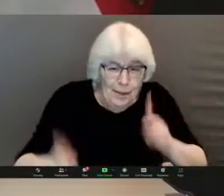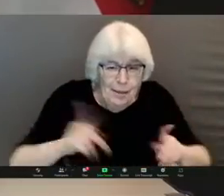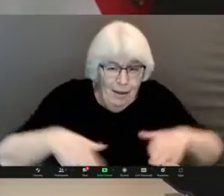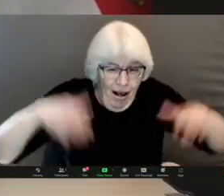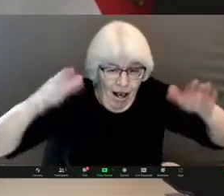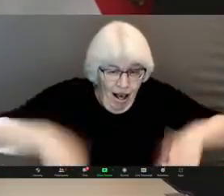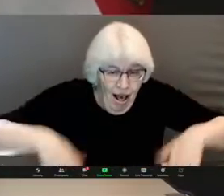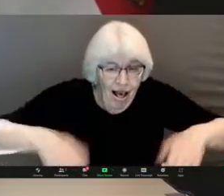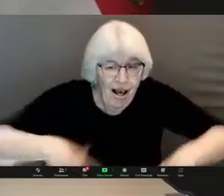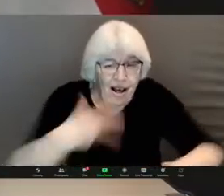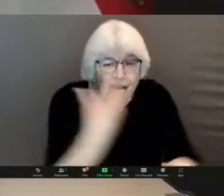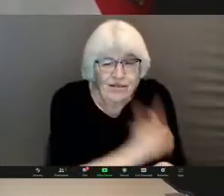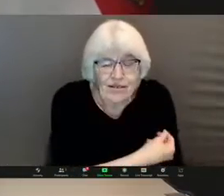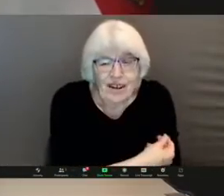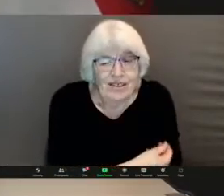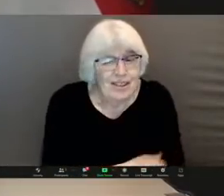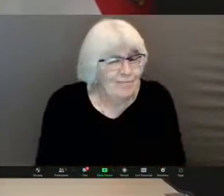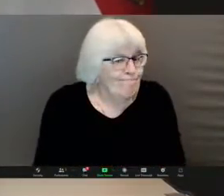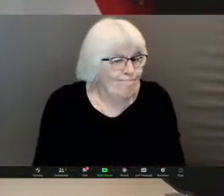limited capacity within our